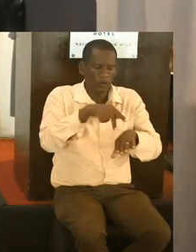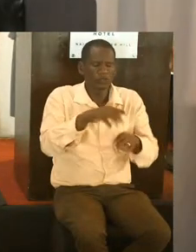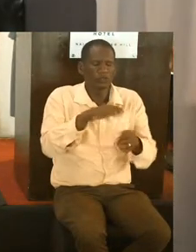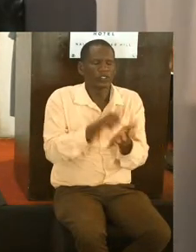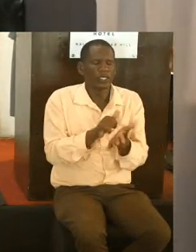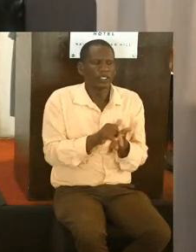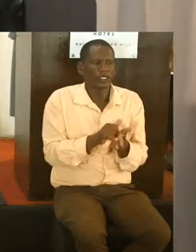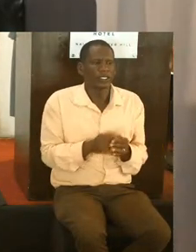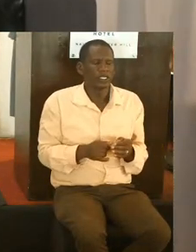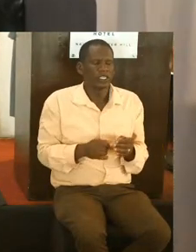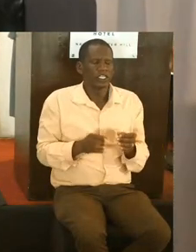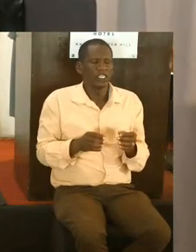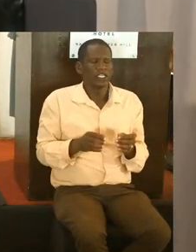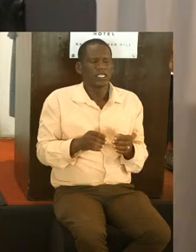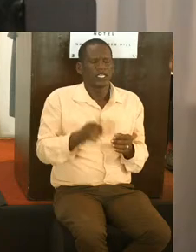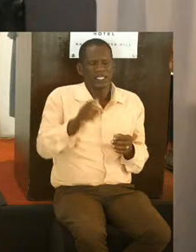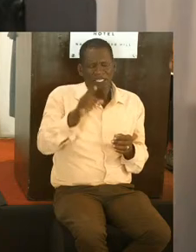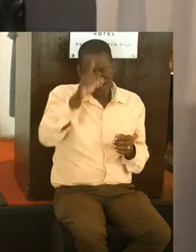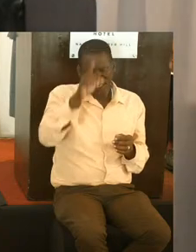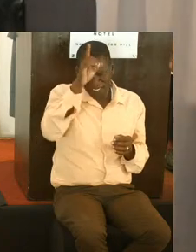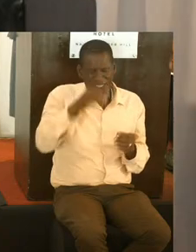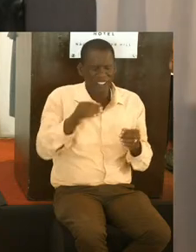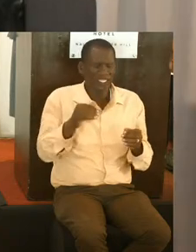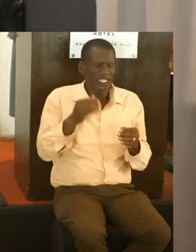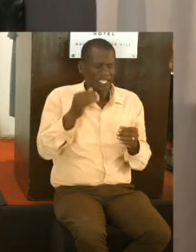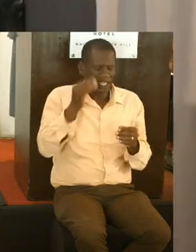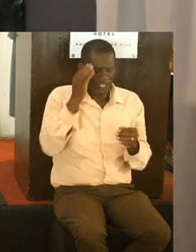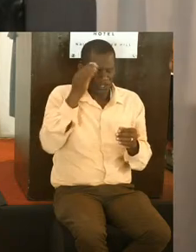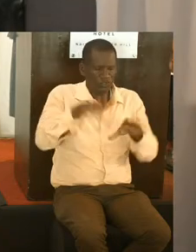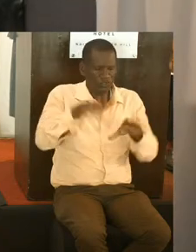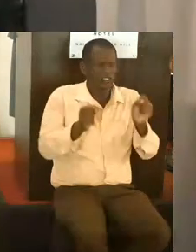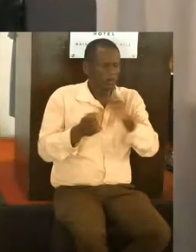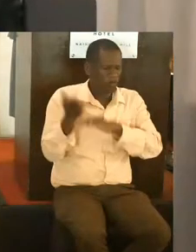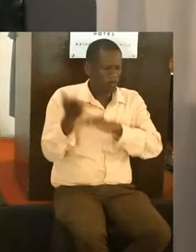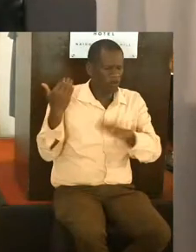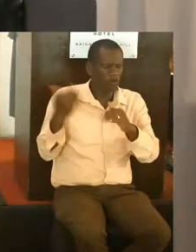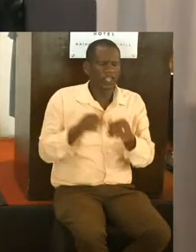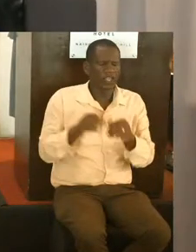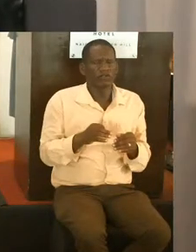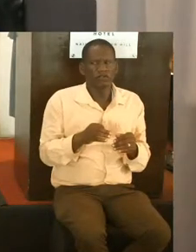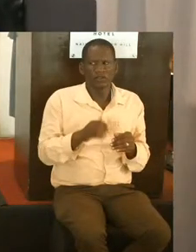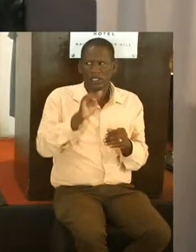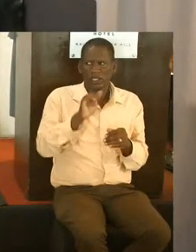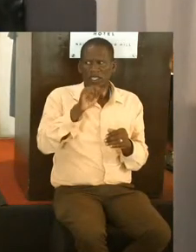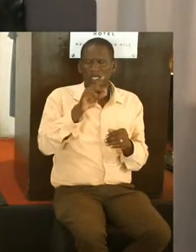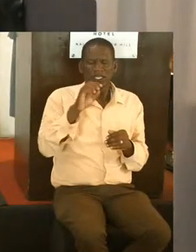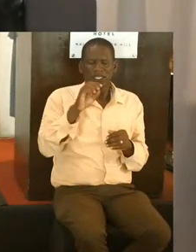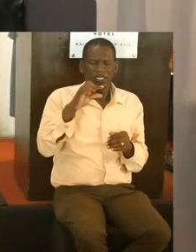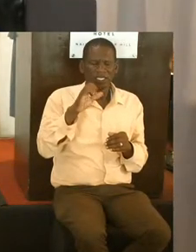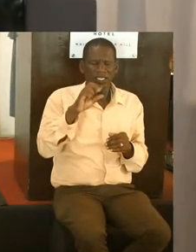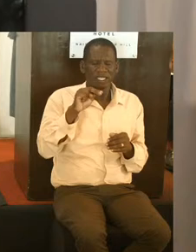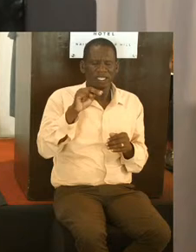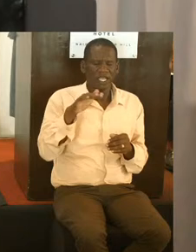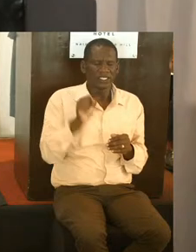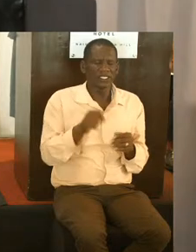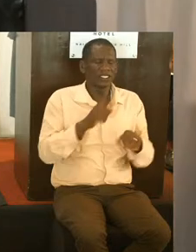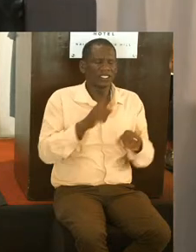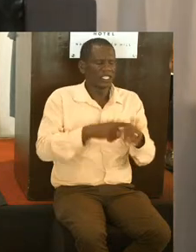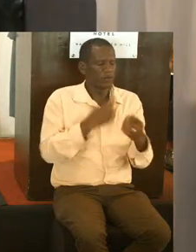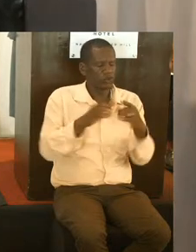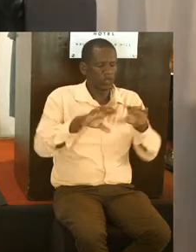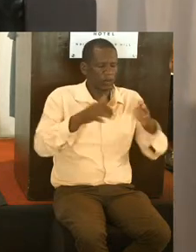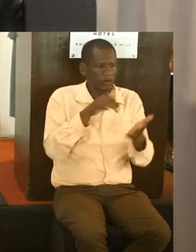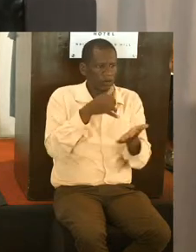that indigenous education systems that we had in the Indigenous systems and when sometimes we talk about it